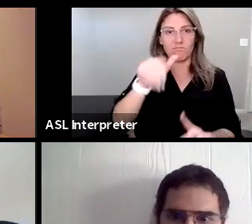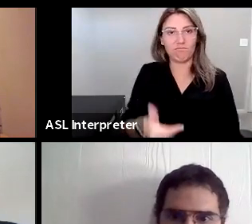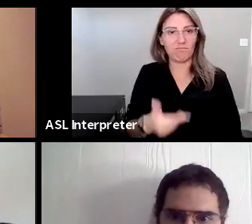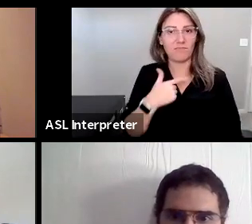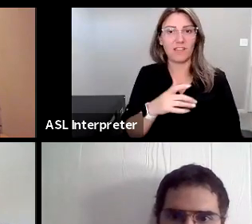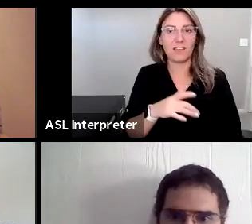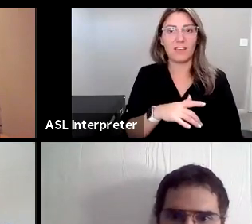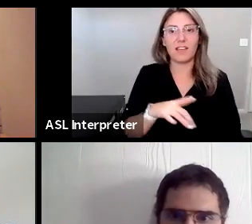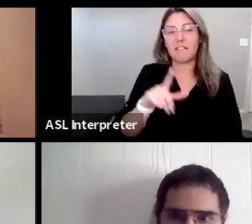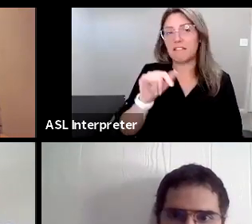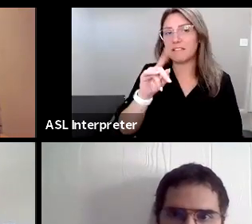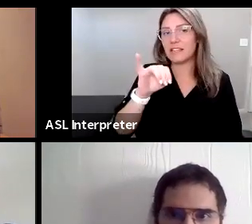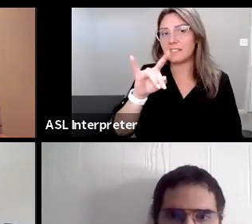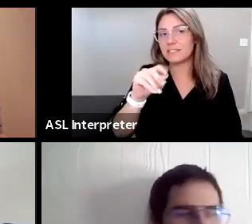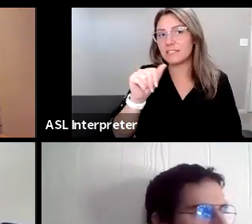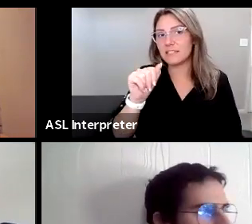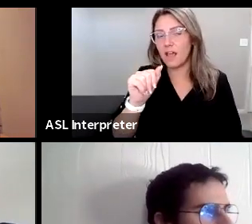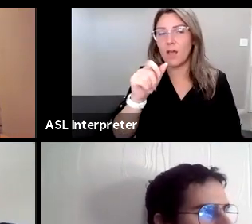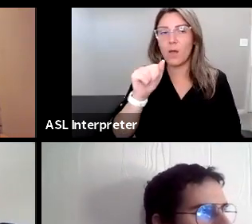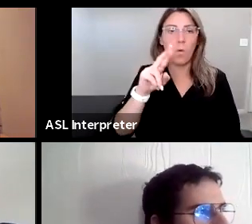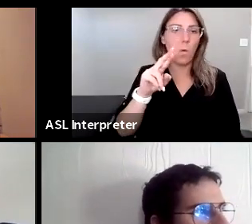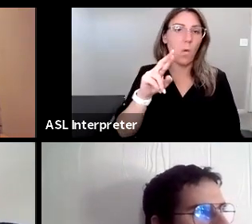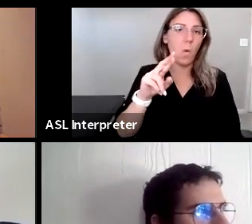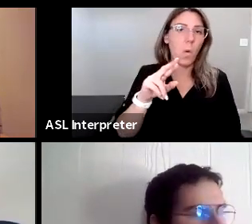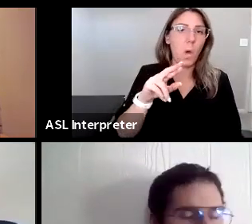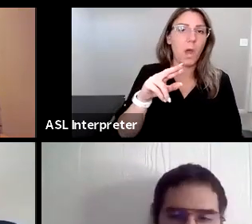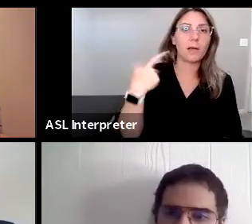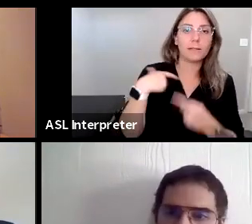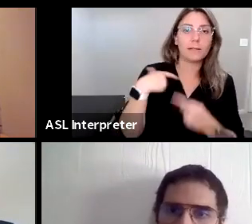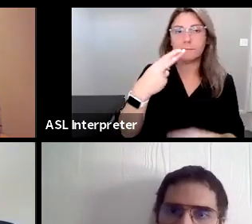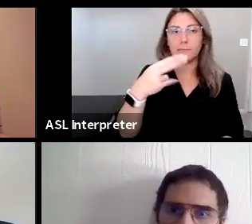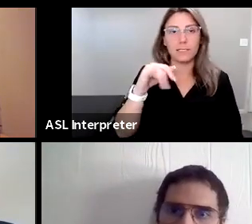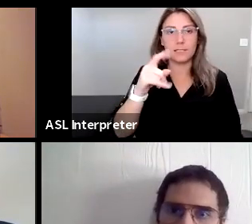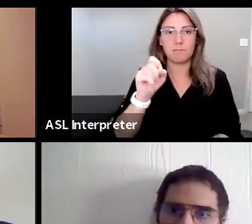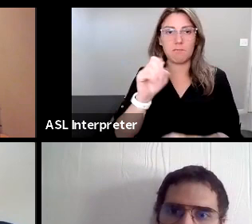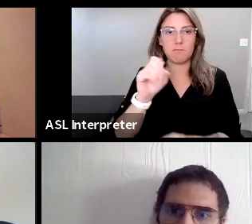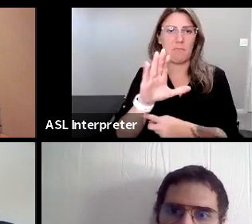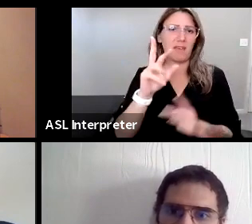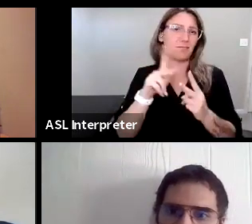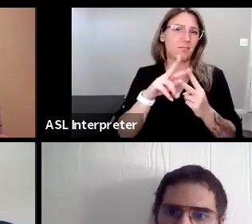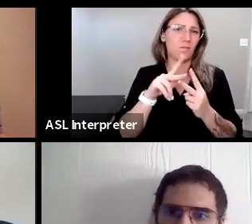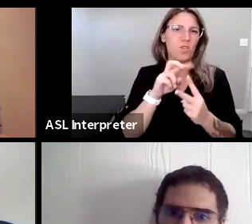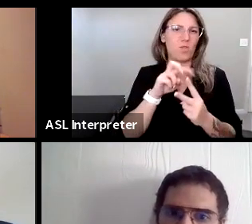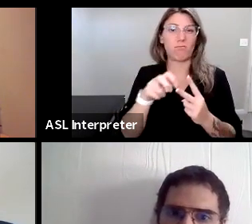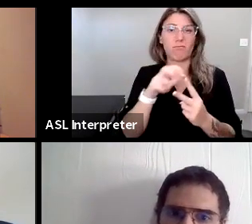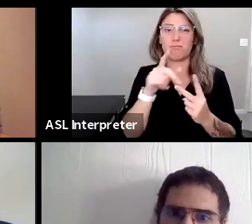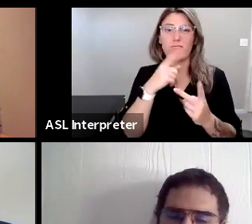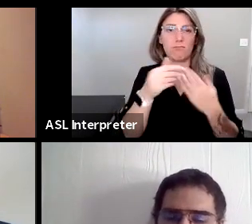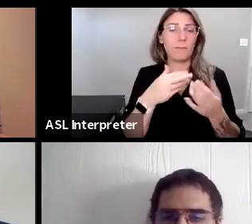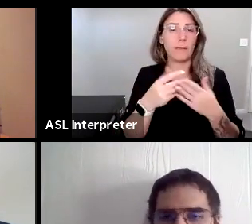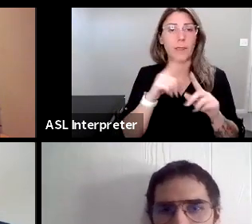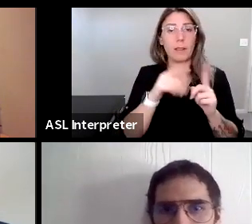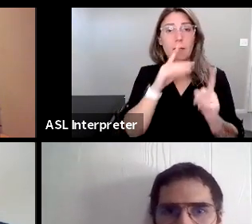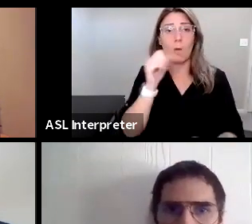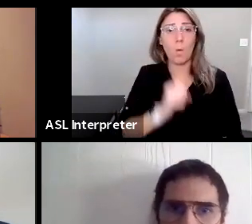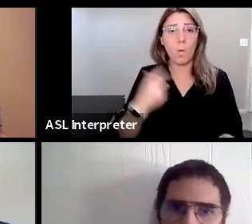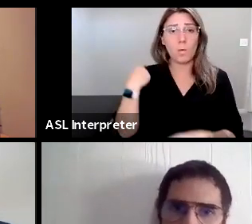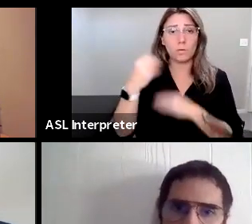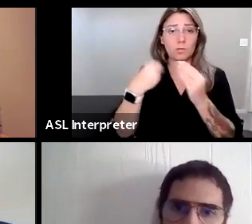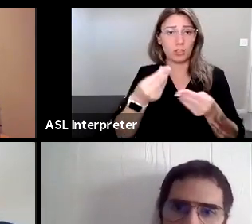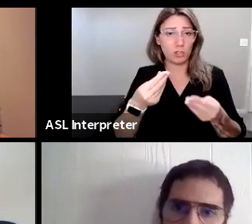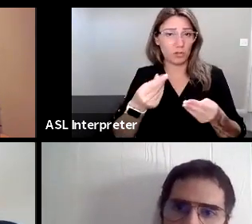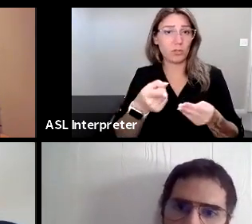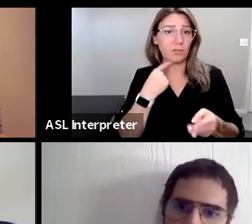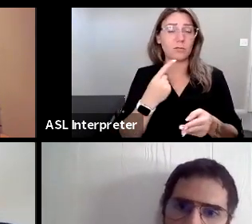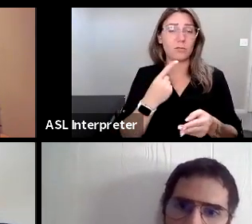more like Latina or Hispanic, because I could be either way. But I definitely feel sometimes that the older generation, you like that